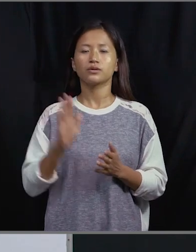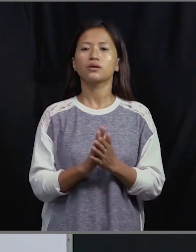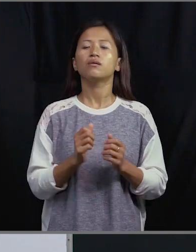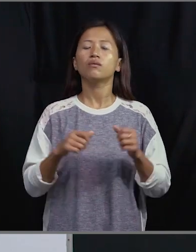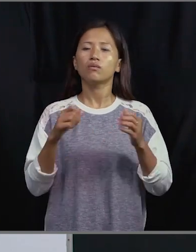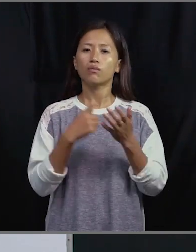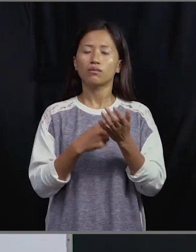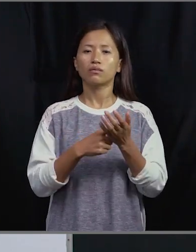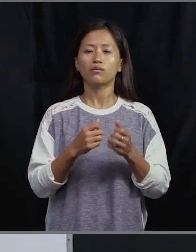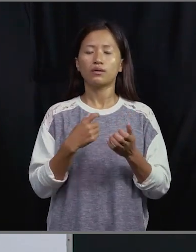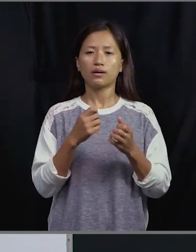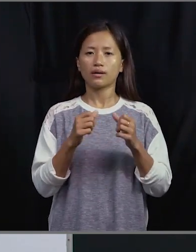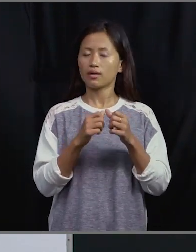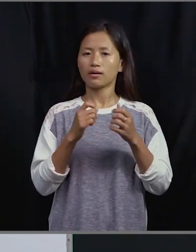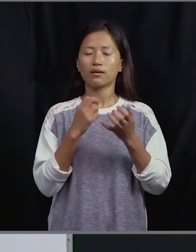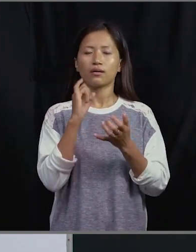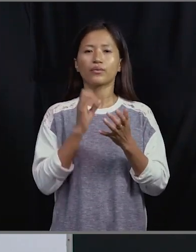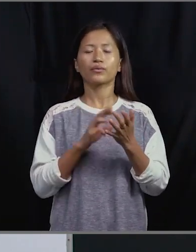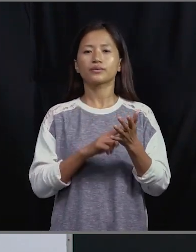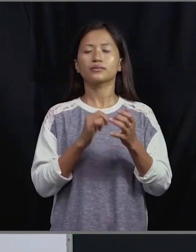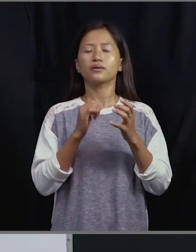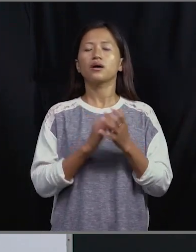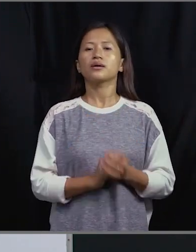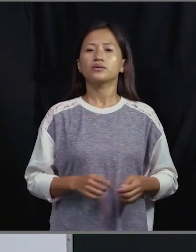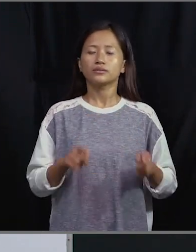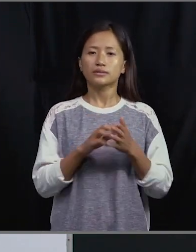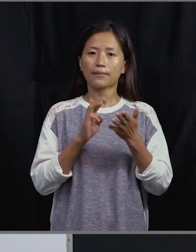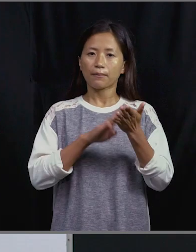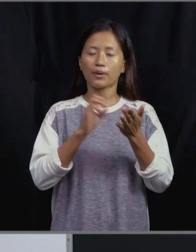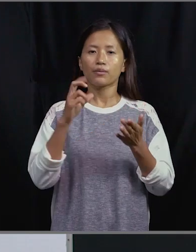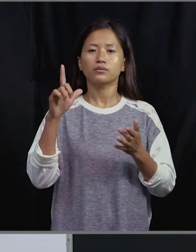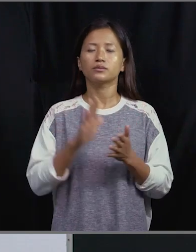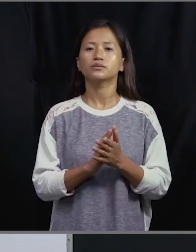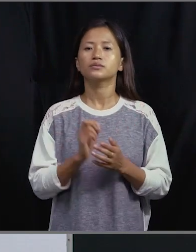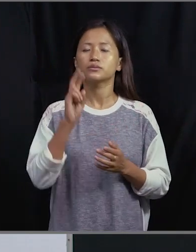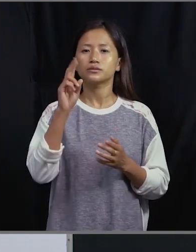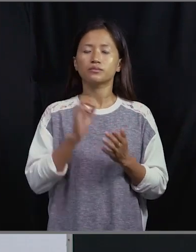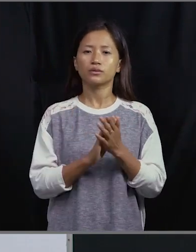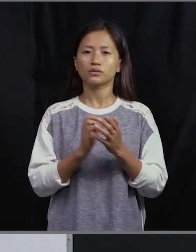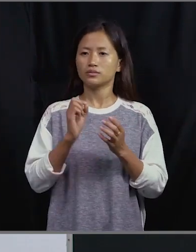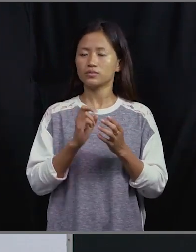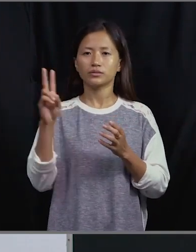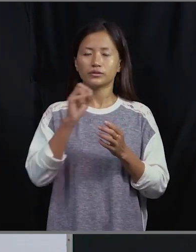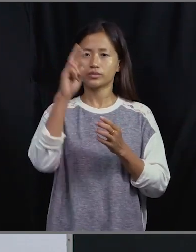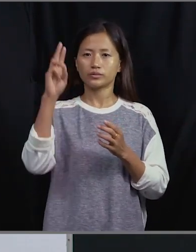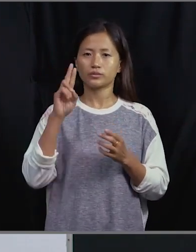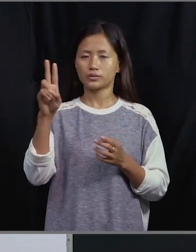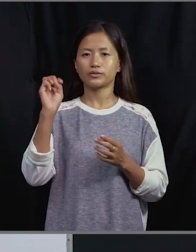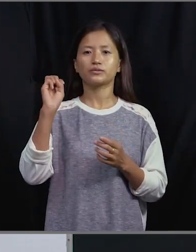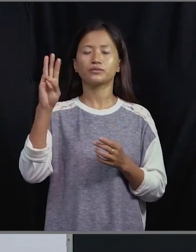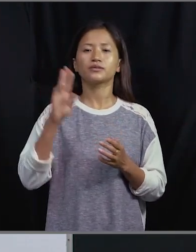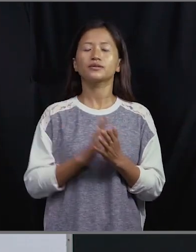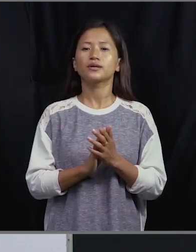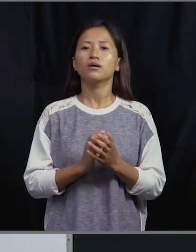ions or molecules. Now this number 6.022 into 10 to the power 23 is called as the Avogadro's